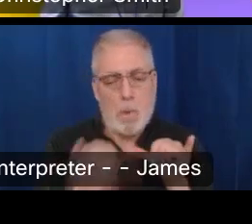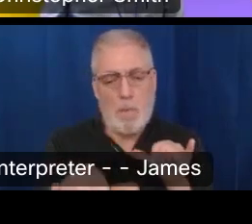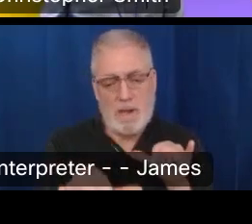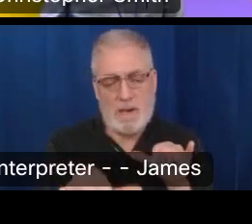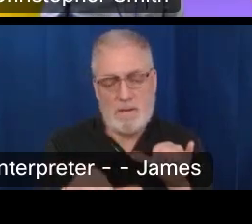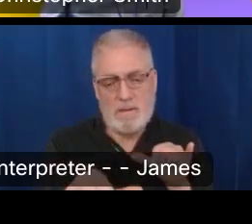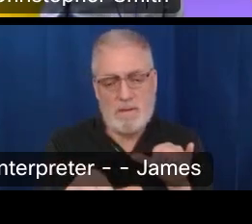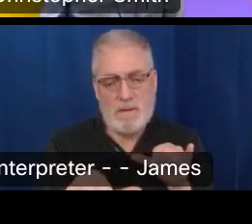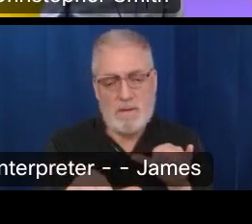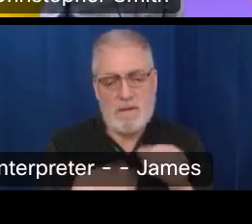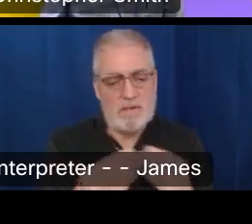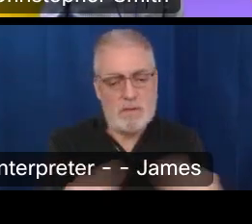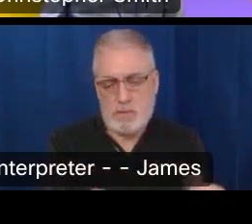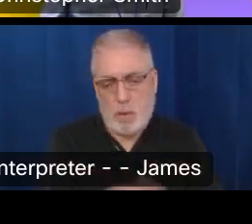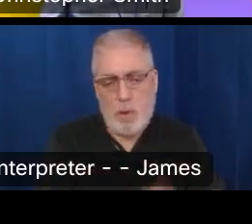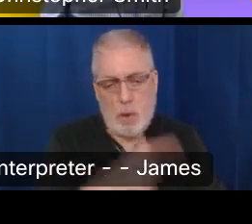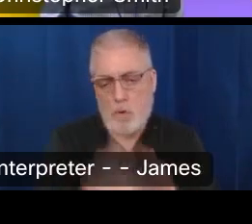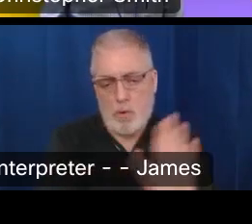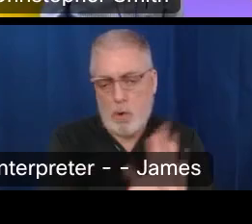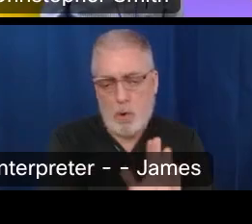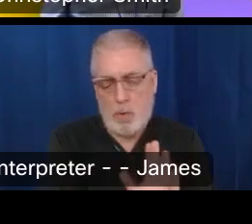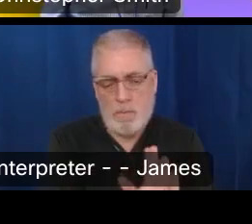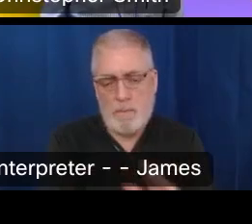long-term. Next slide.